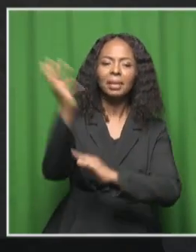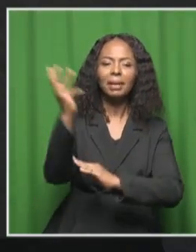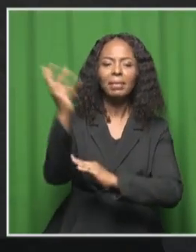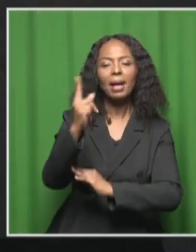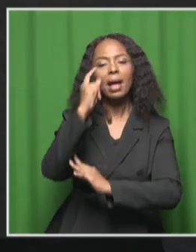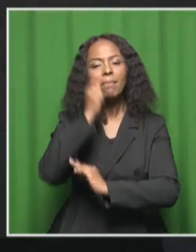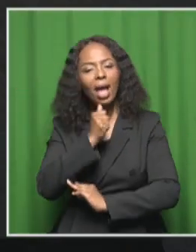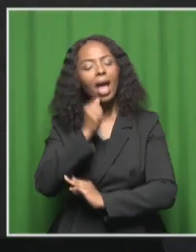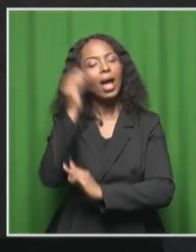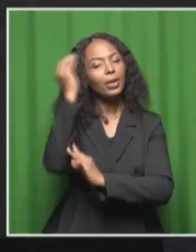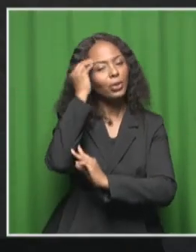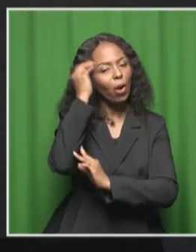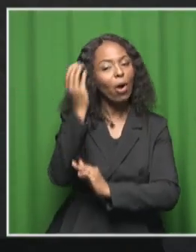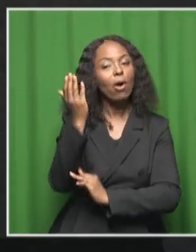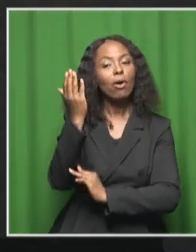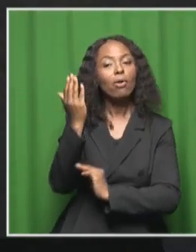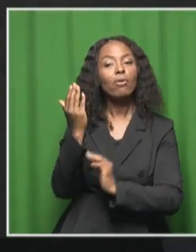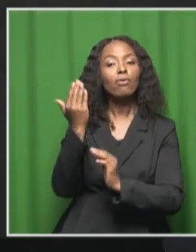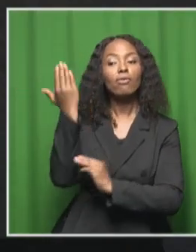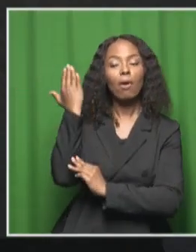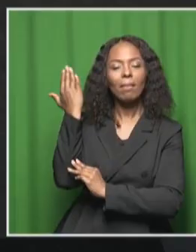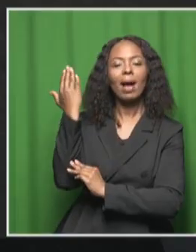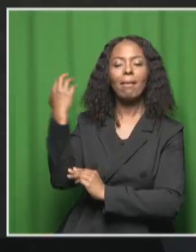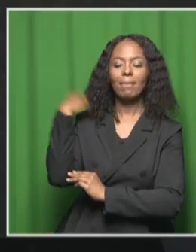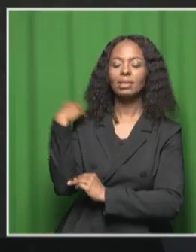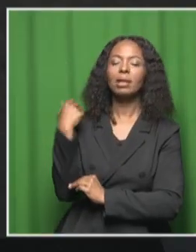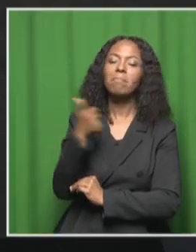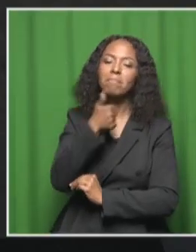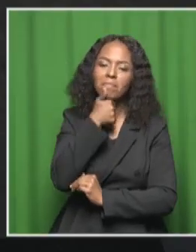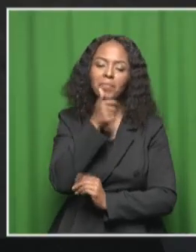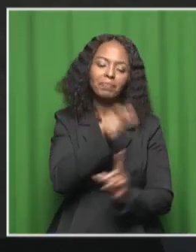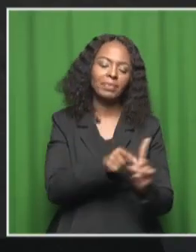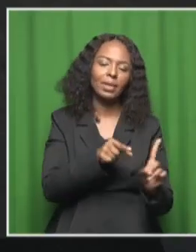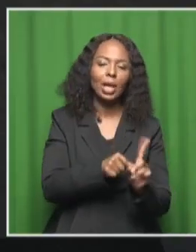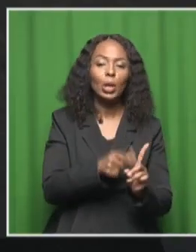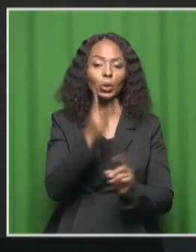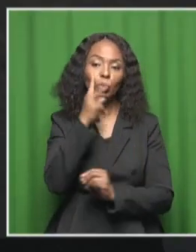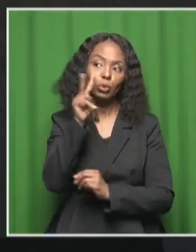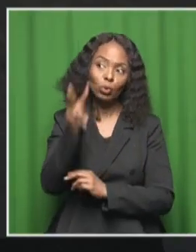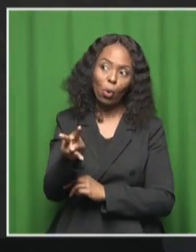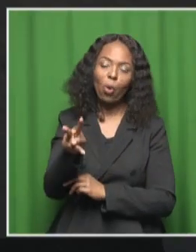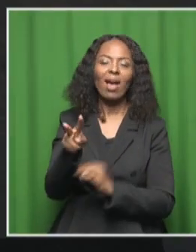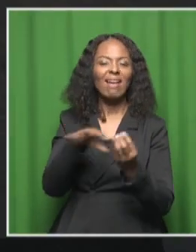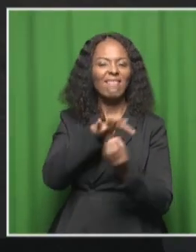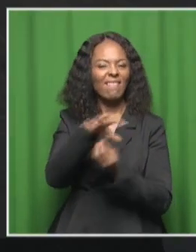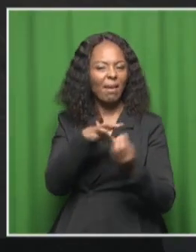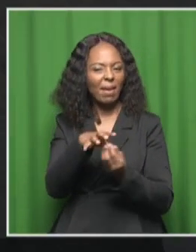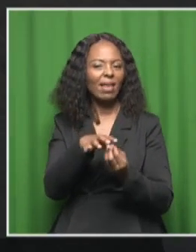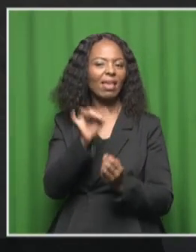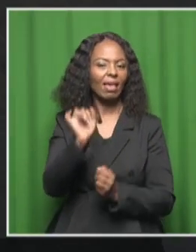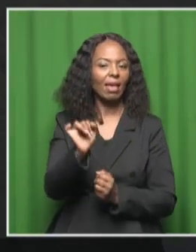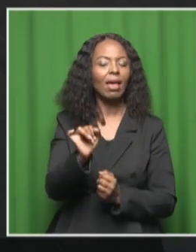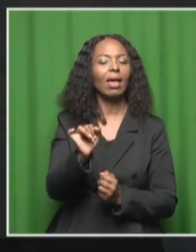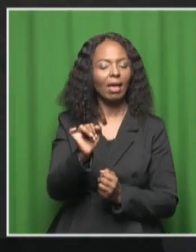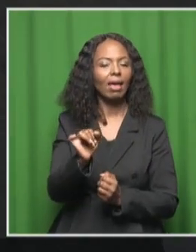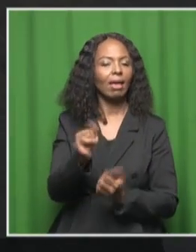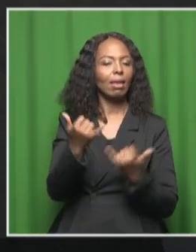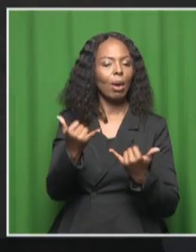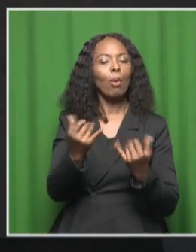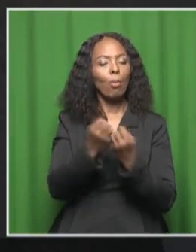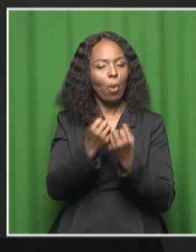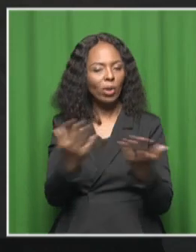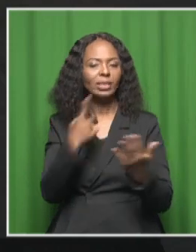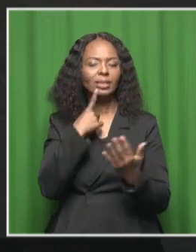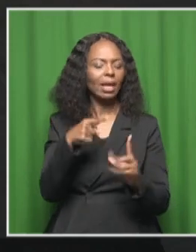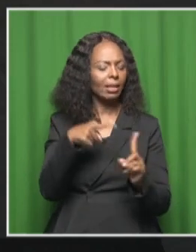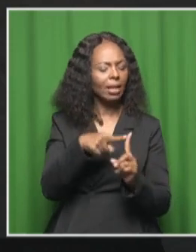know as the former Minister, Pravin Gordhan. And you saw the family, and a lot of people are talking about his love